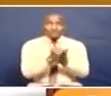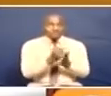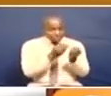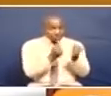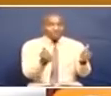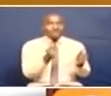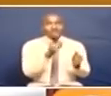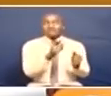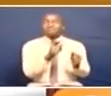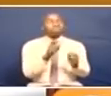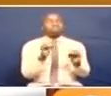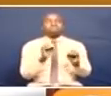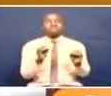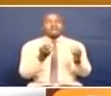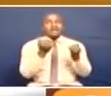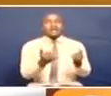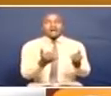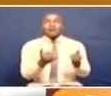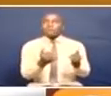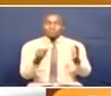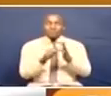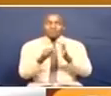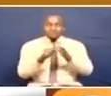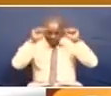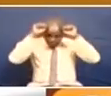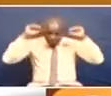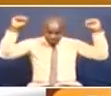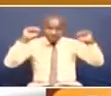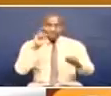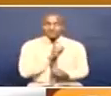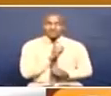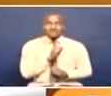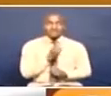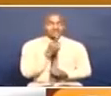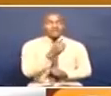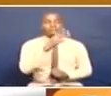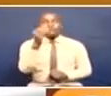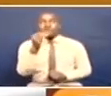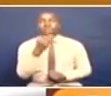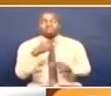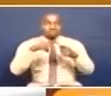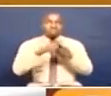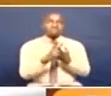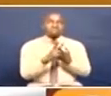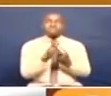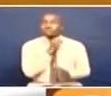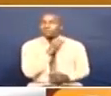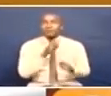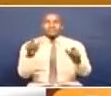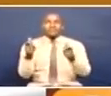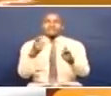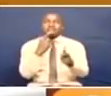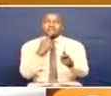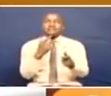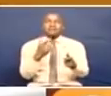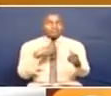them. He didn't. Now they have grown horns. And now, when you tell them to go, they don't want to go. They are complaining in the media that the people we